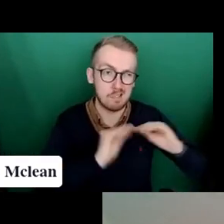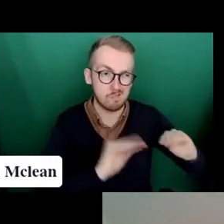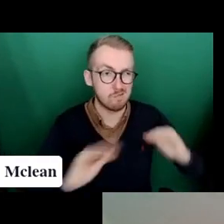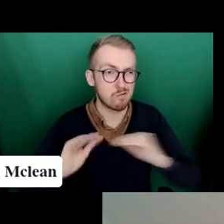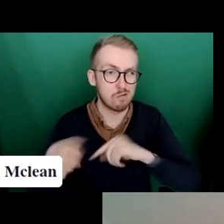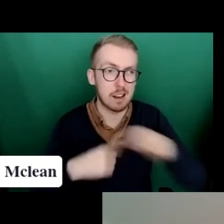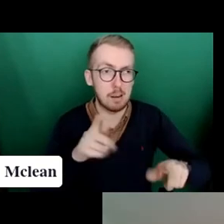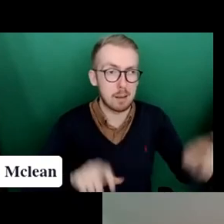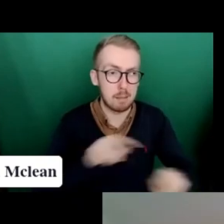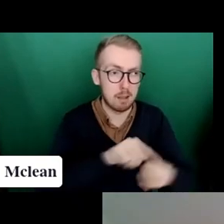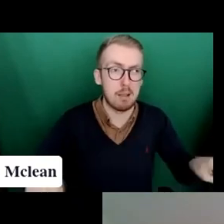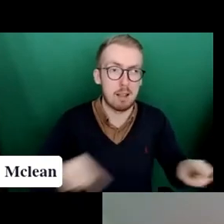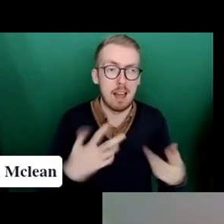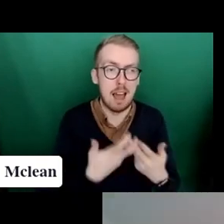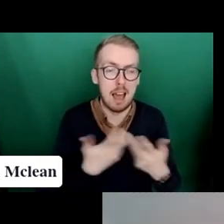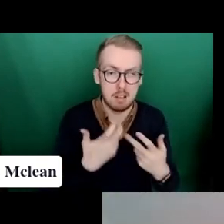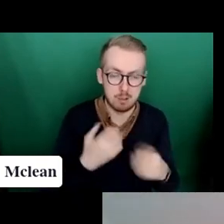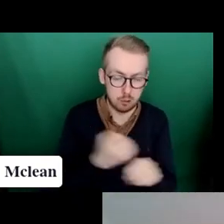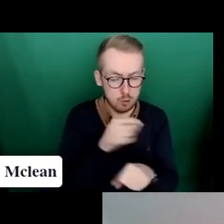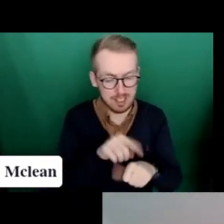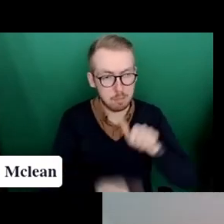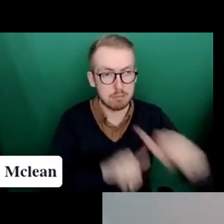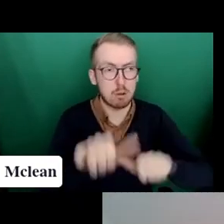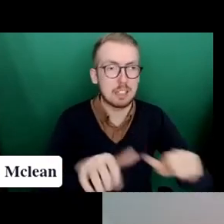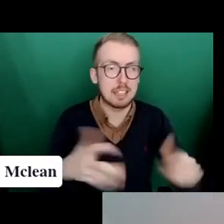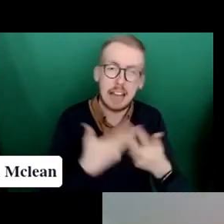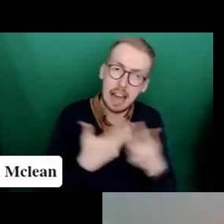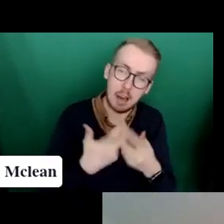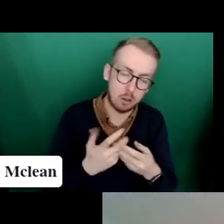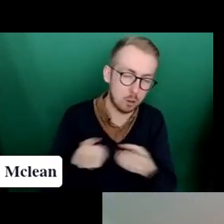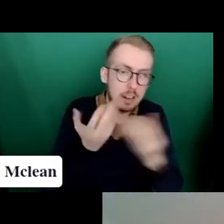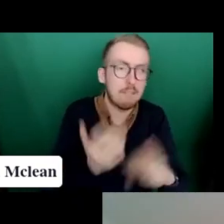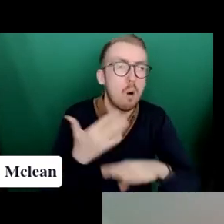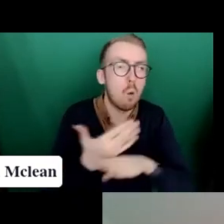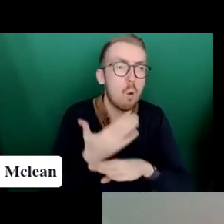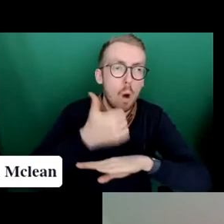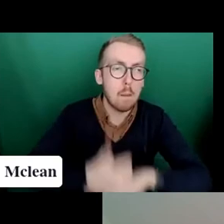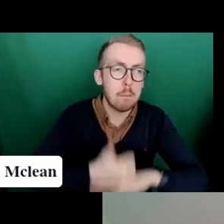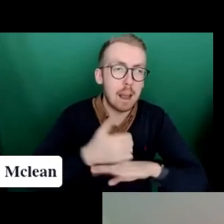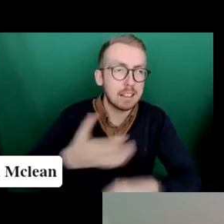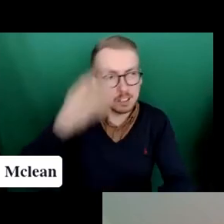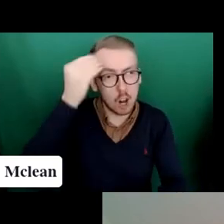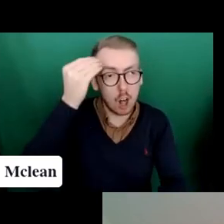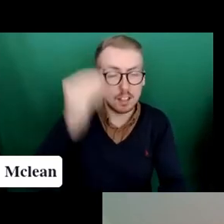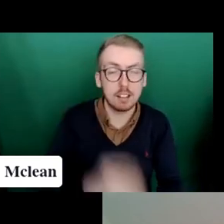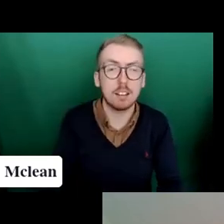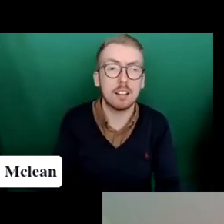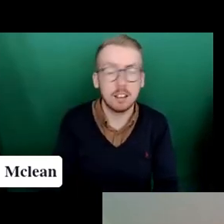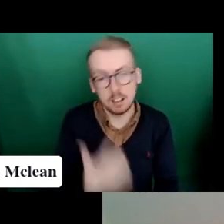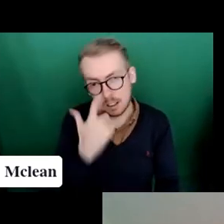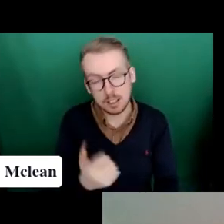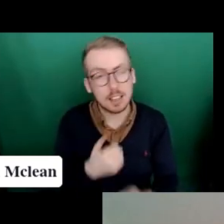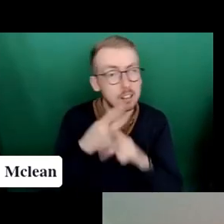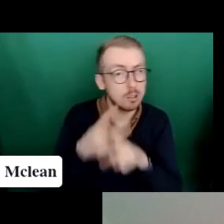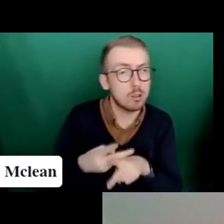to learn how to do the process and how to deliver work-based learning. And they would be supervised and supported by